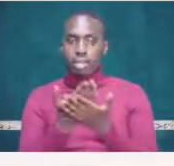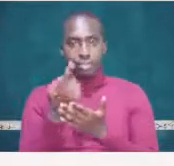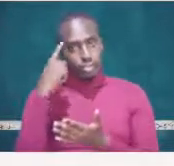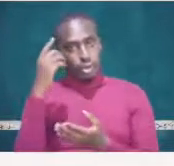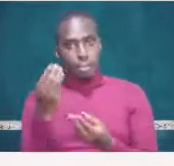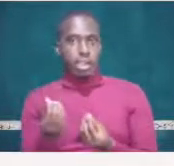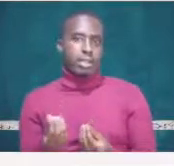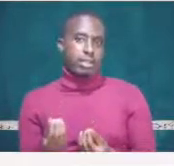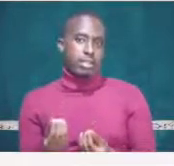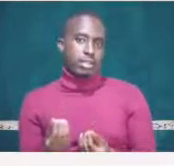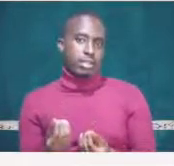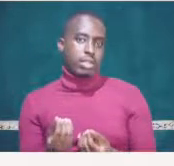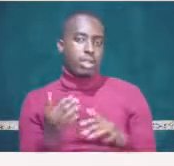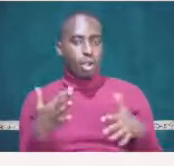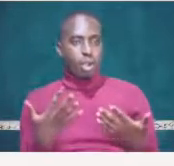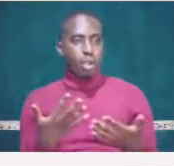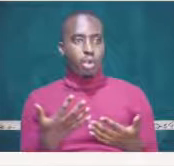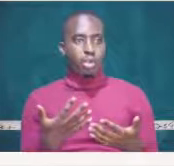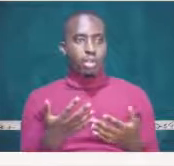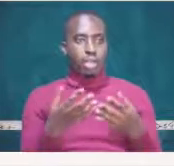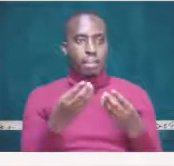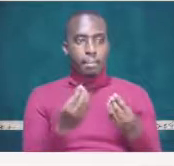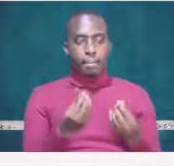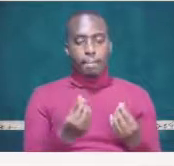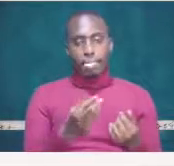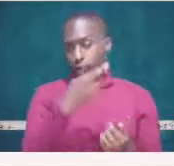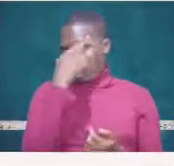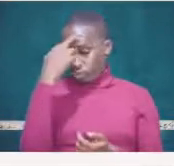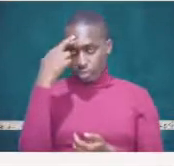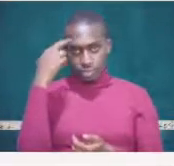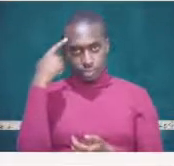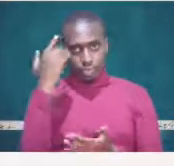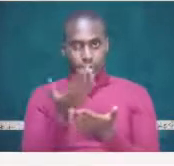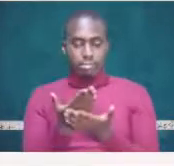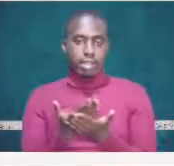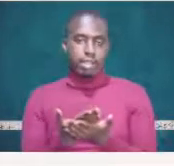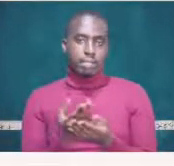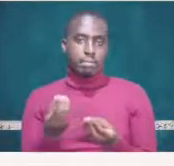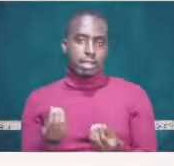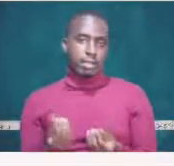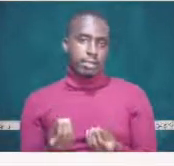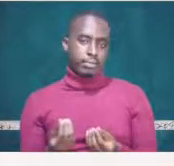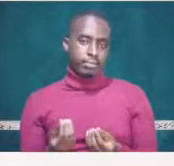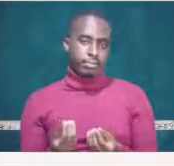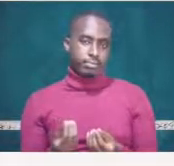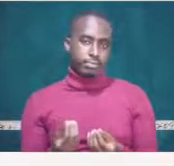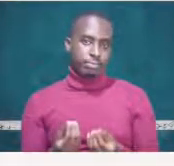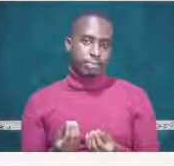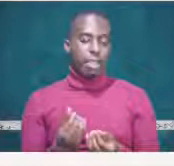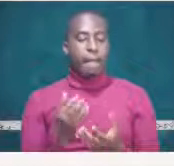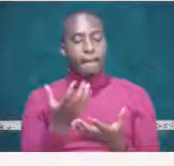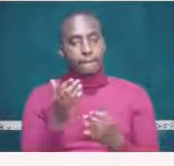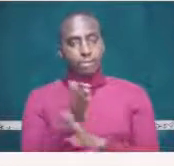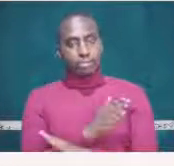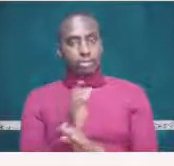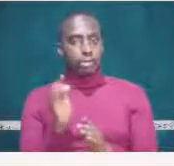money or liquidity preference and the reasons for demand for money. Before I take you